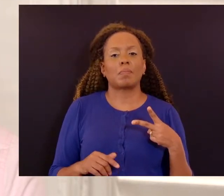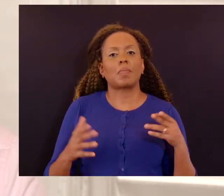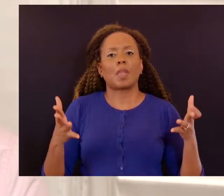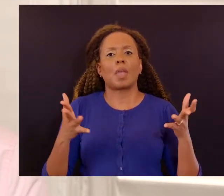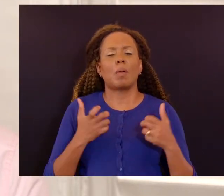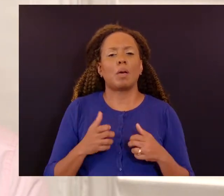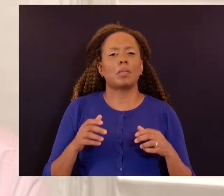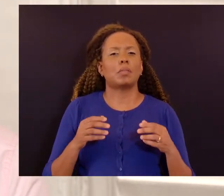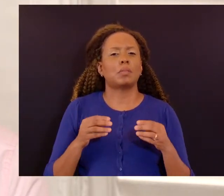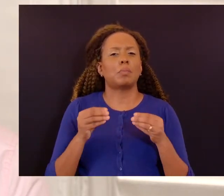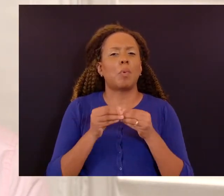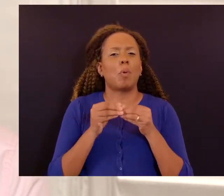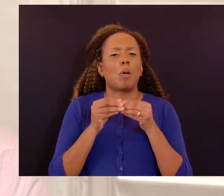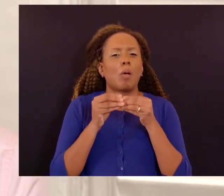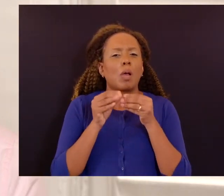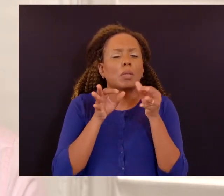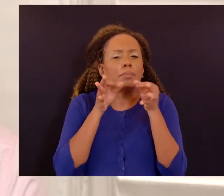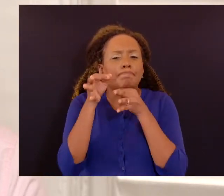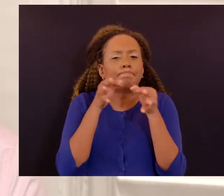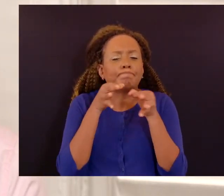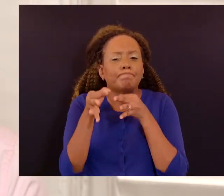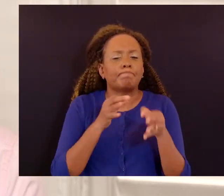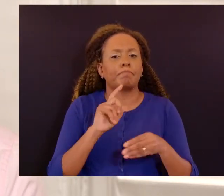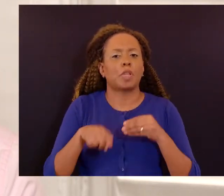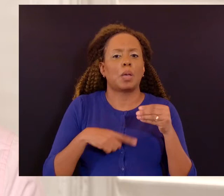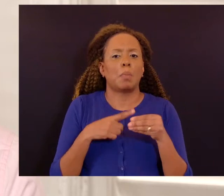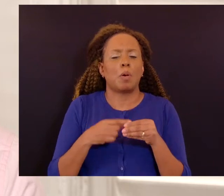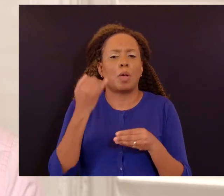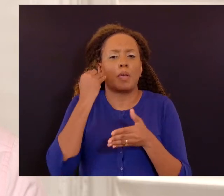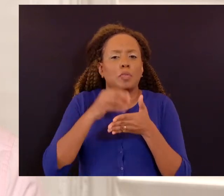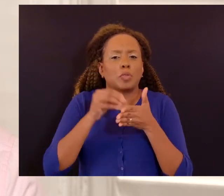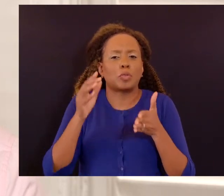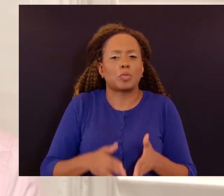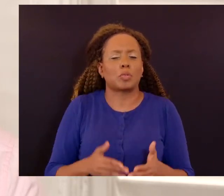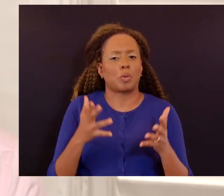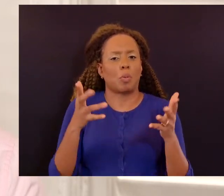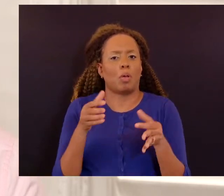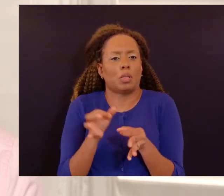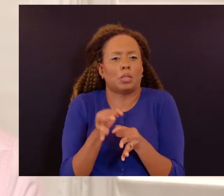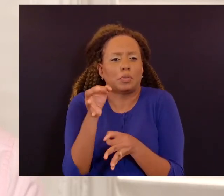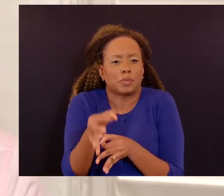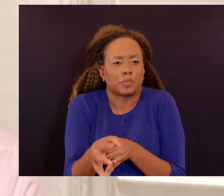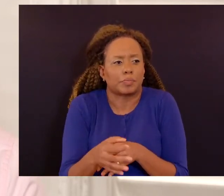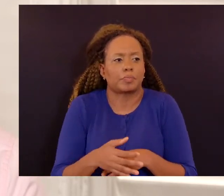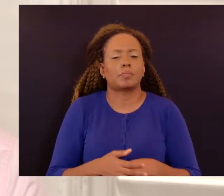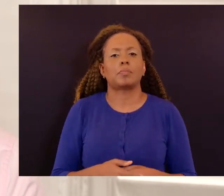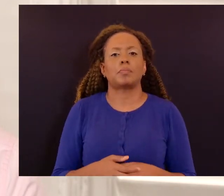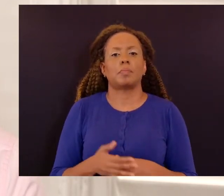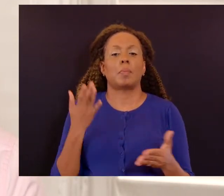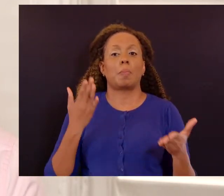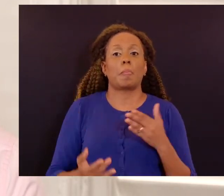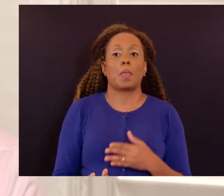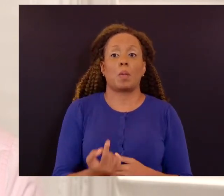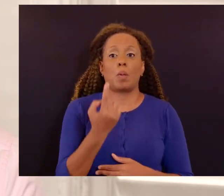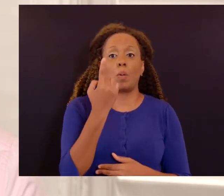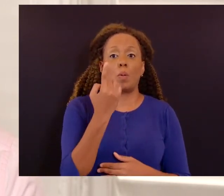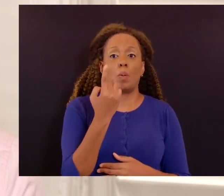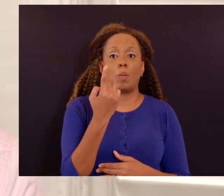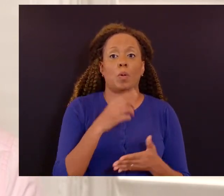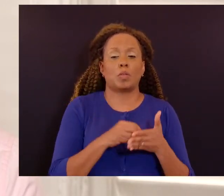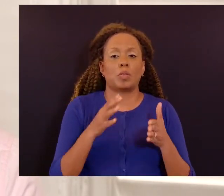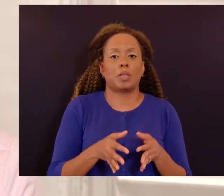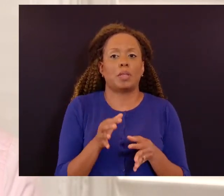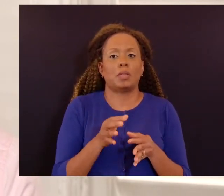deferrals, and to point out that there are instances where one student may be deferring one